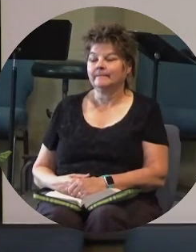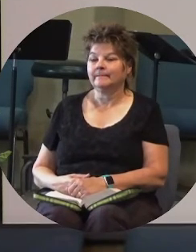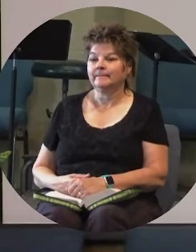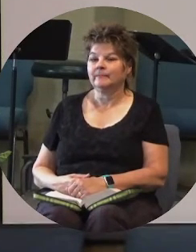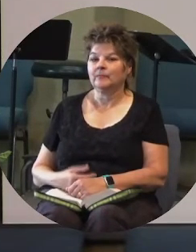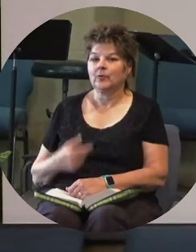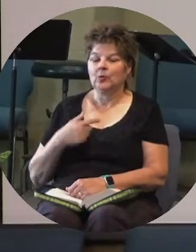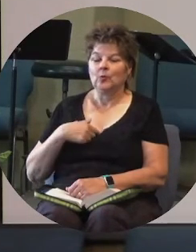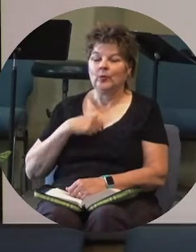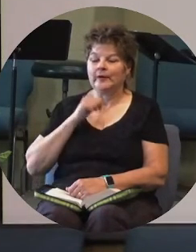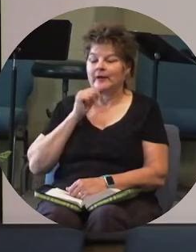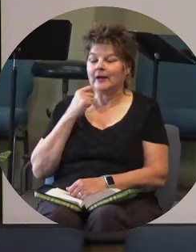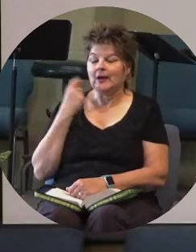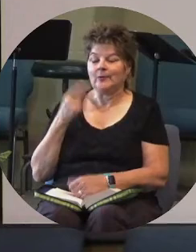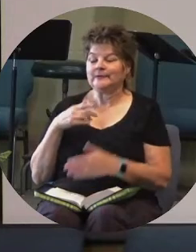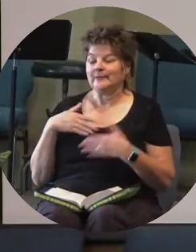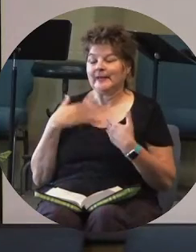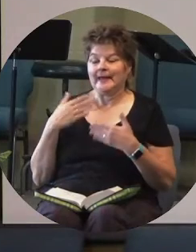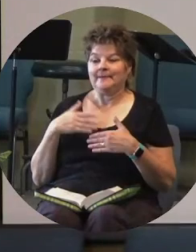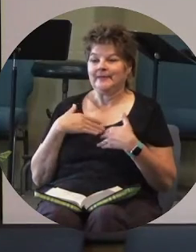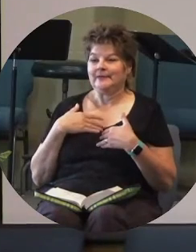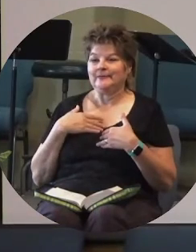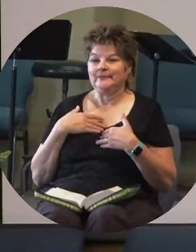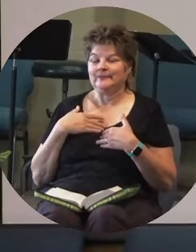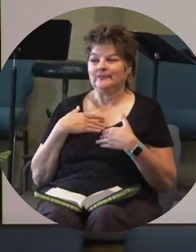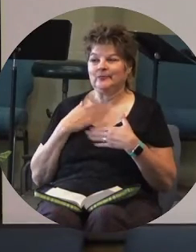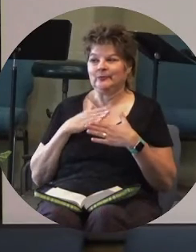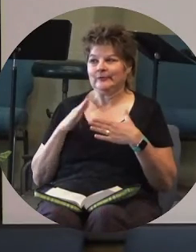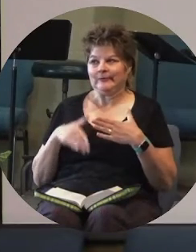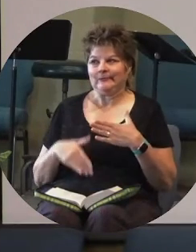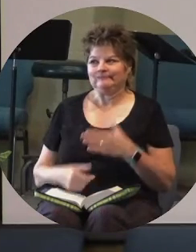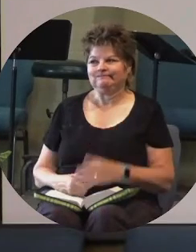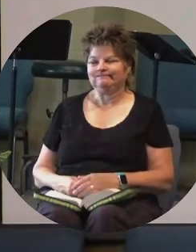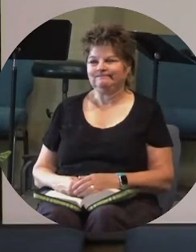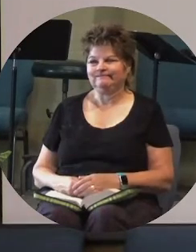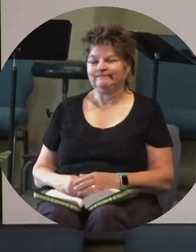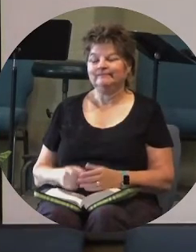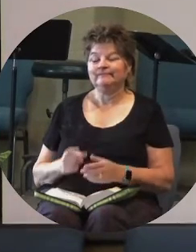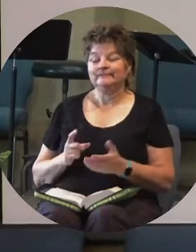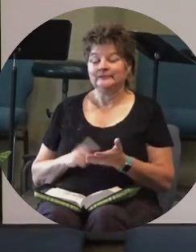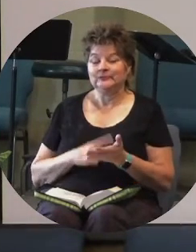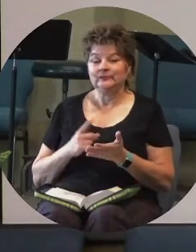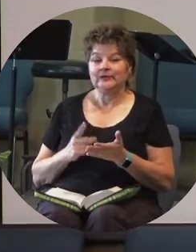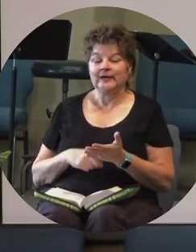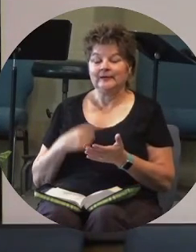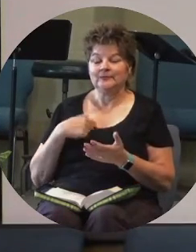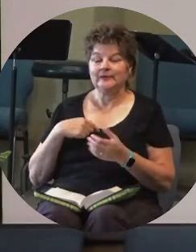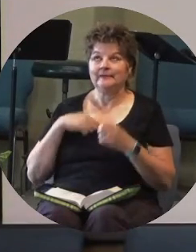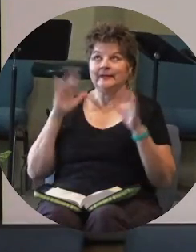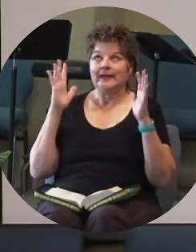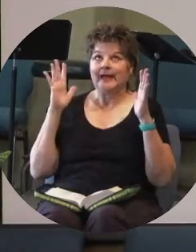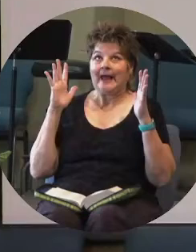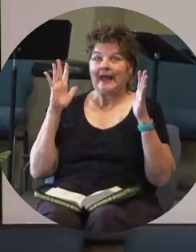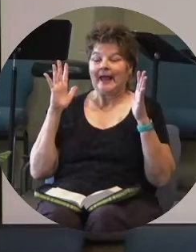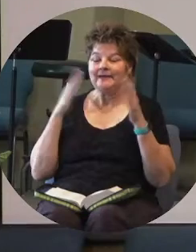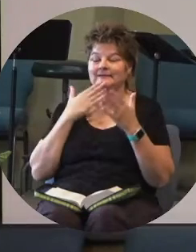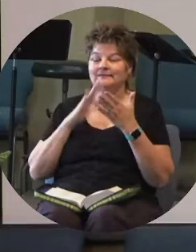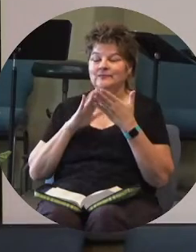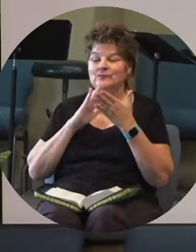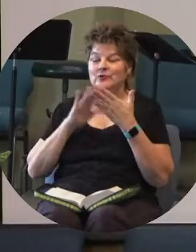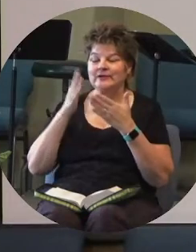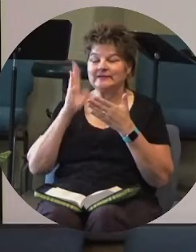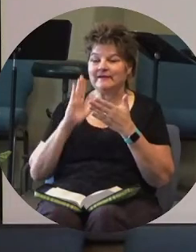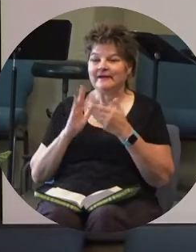We're not always going to be happy with the outcome. But there are times when we're going to go, "Yay, praise